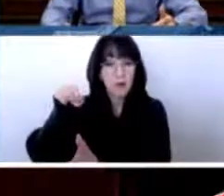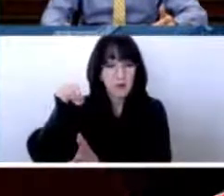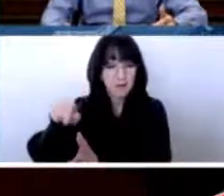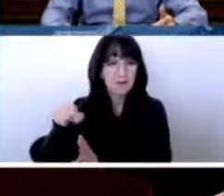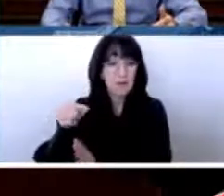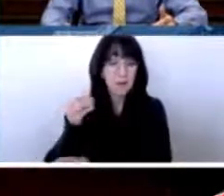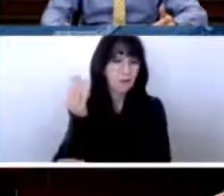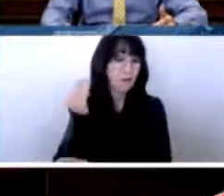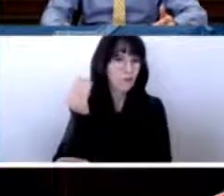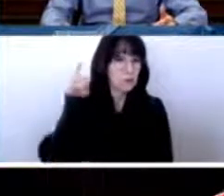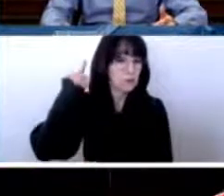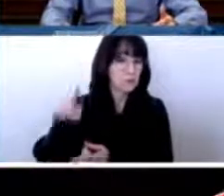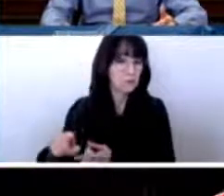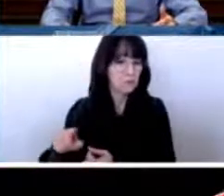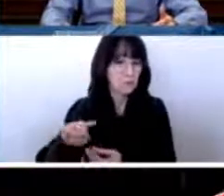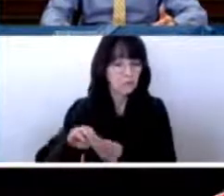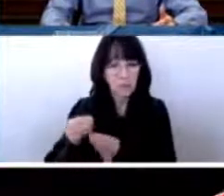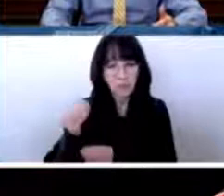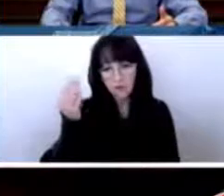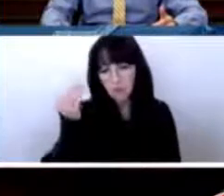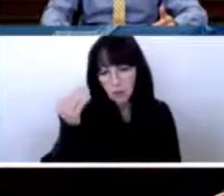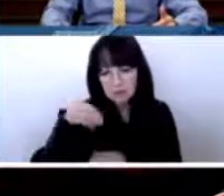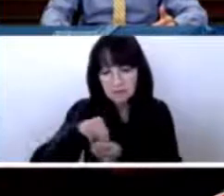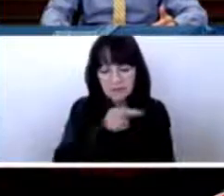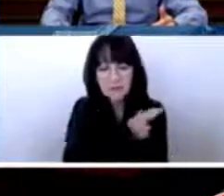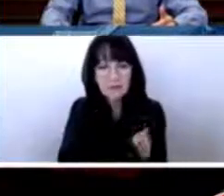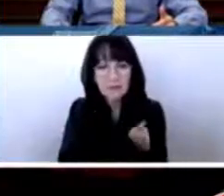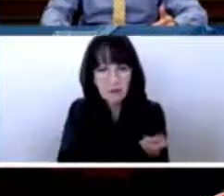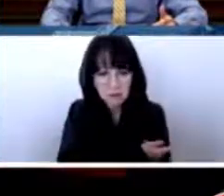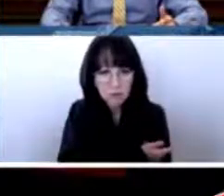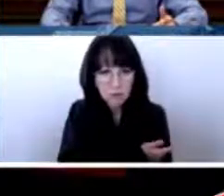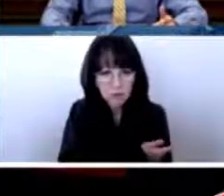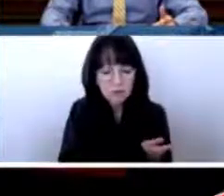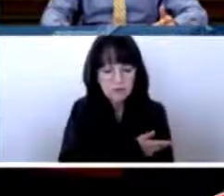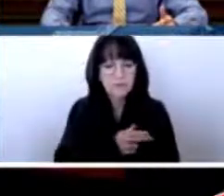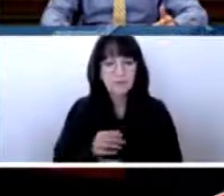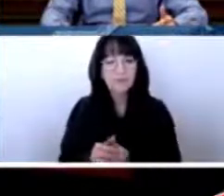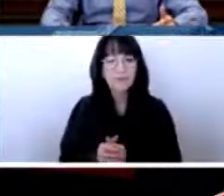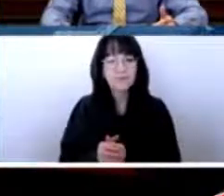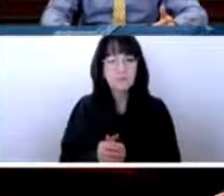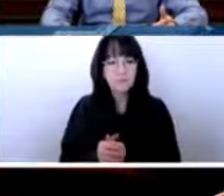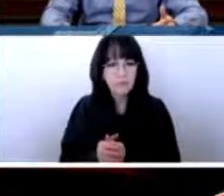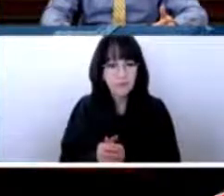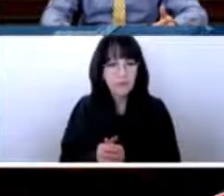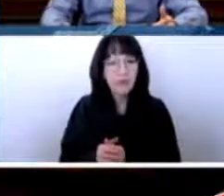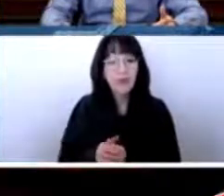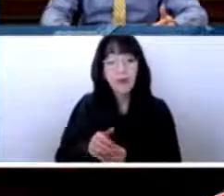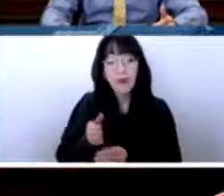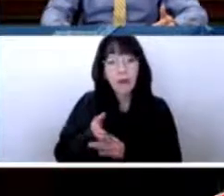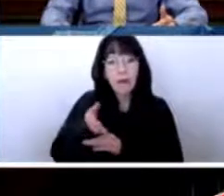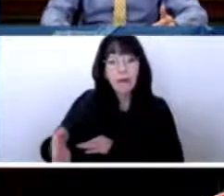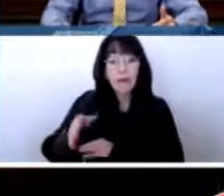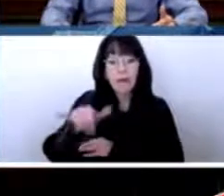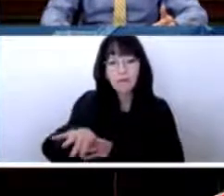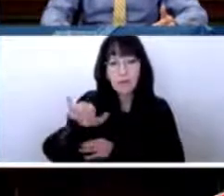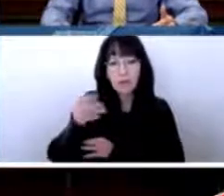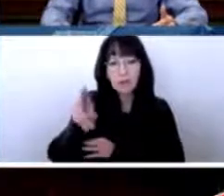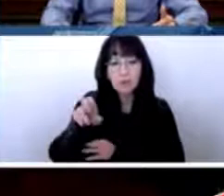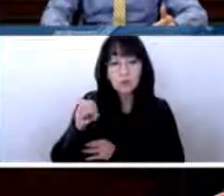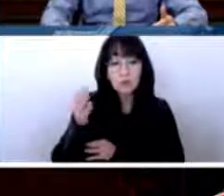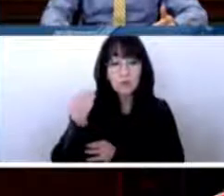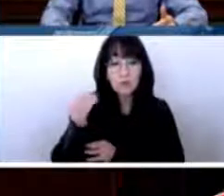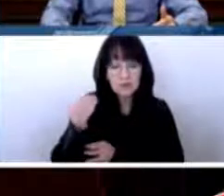hospitalized in late June of 2021. A little bit of an uptick there